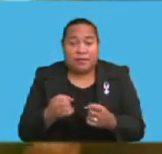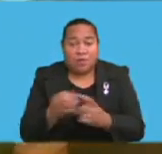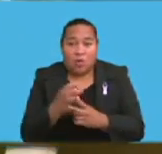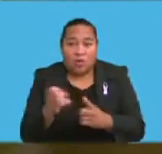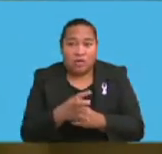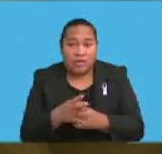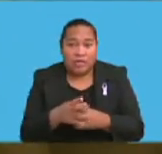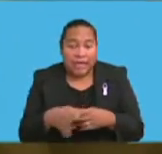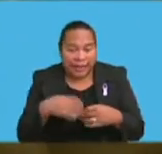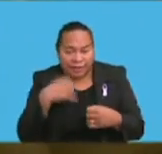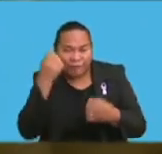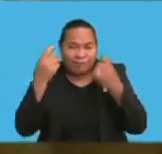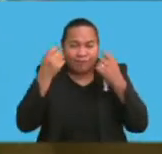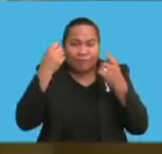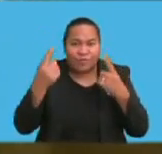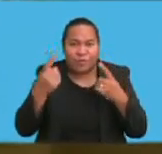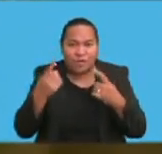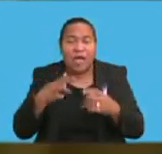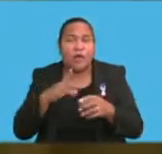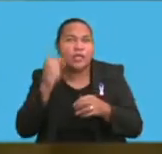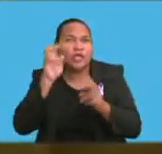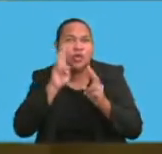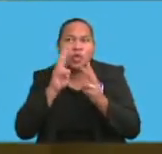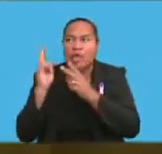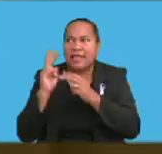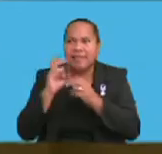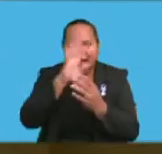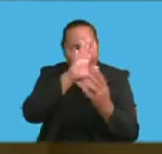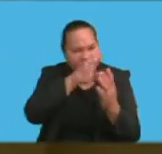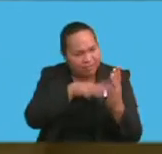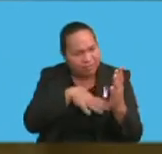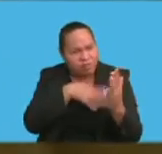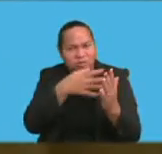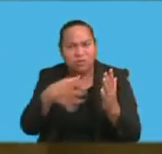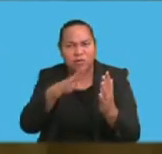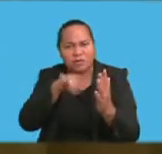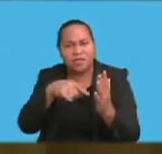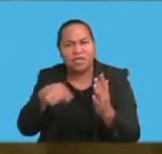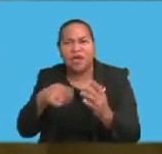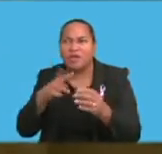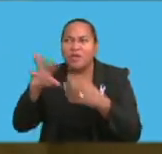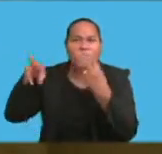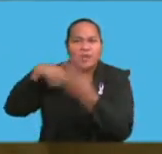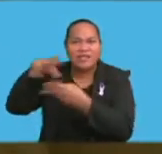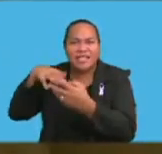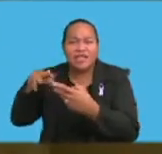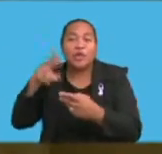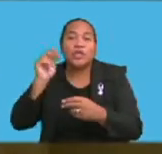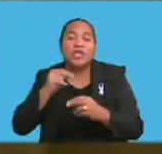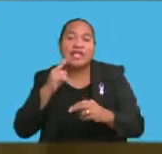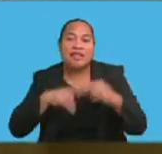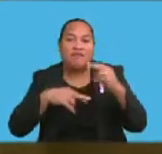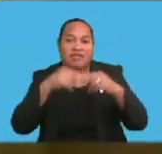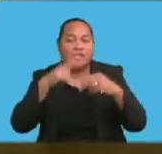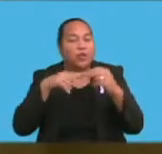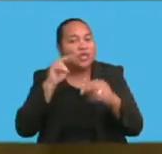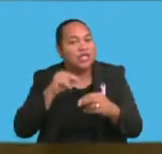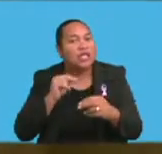If you look at the statistics during Winston, we have a lot of infrastructure damaged, and this is something that we need to work